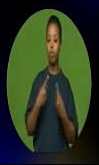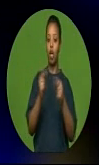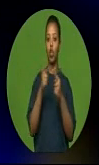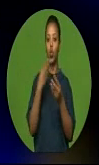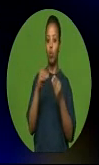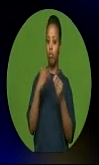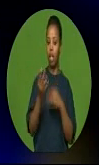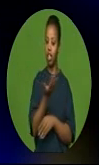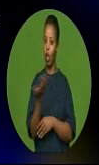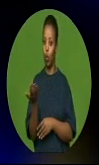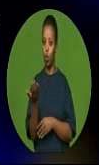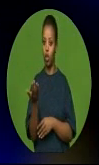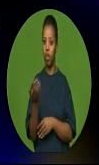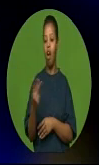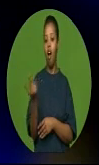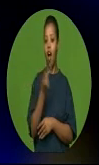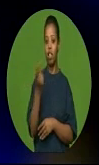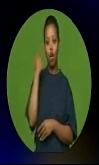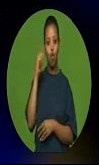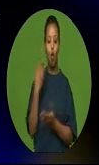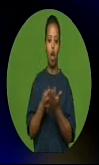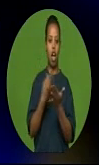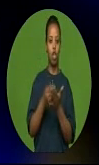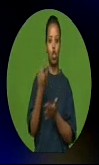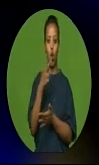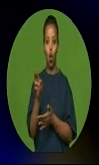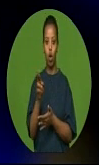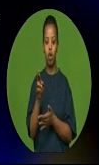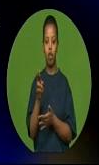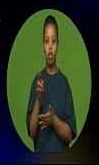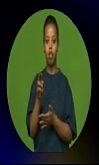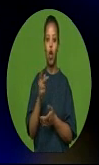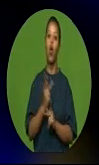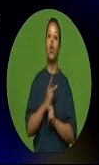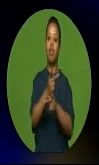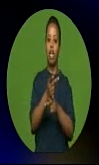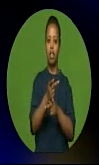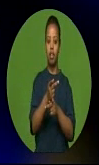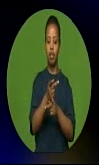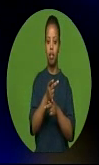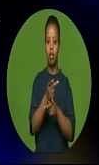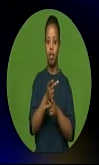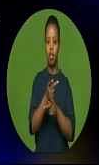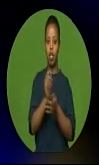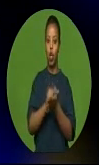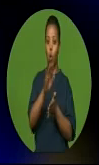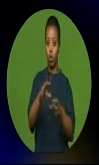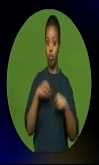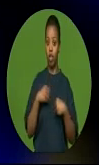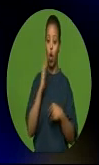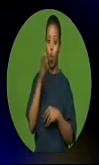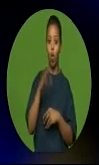sell the goods either for cash or on credit. Consignee will get